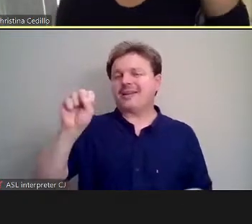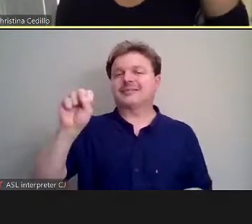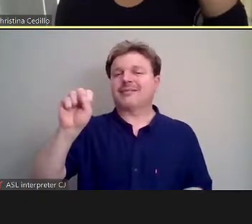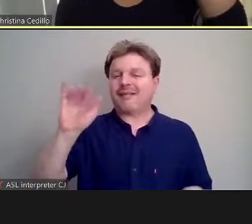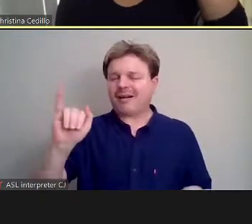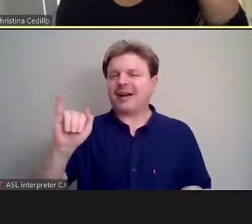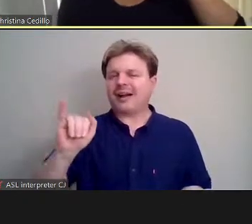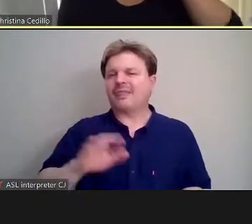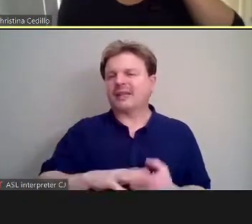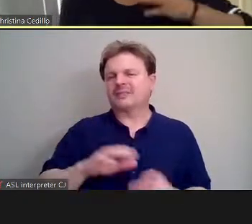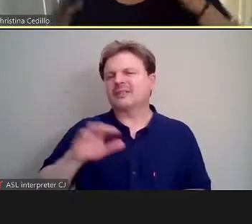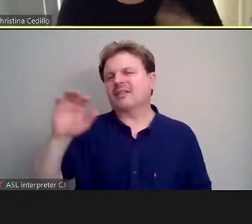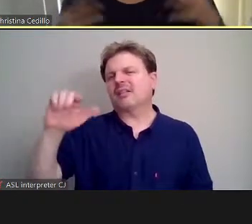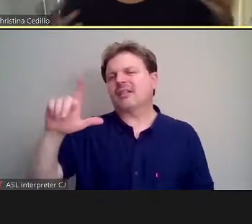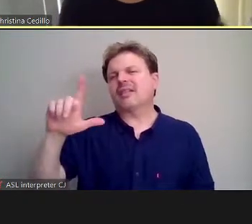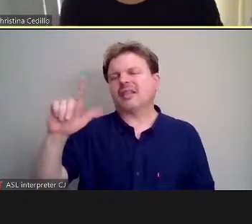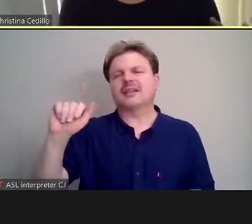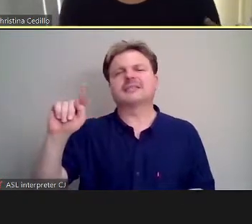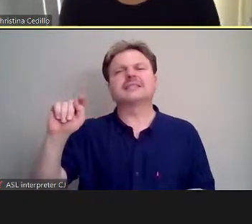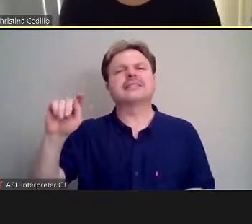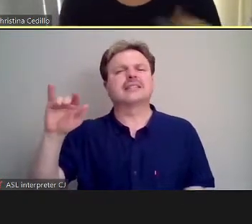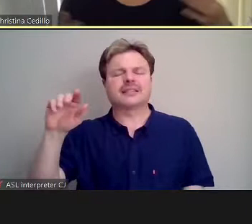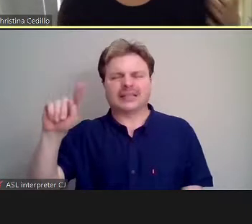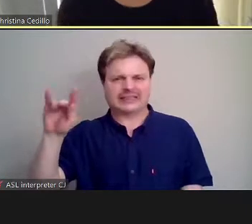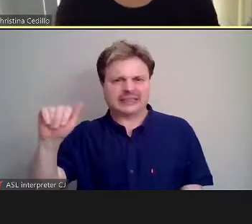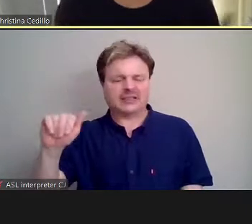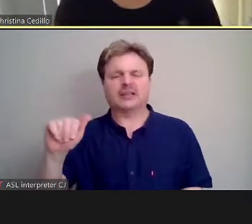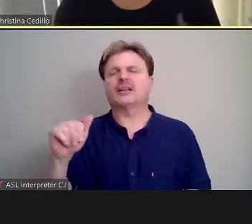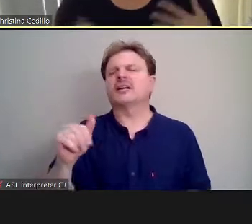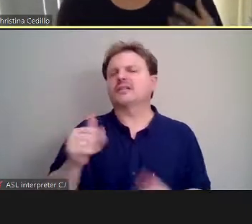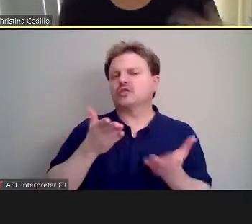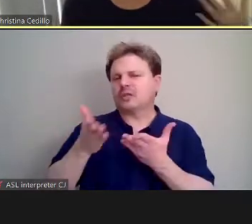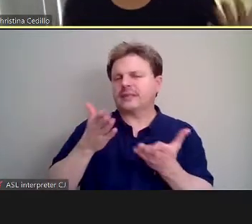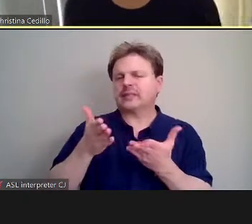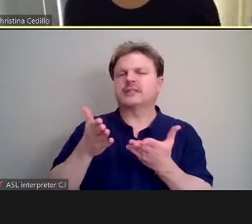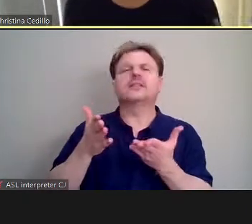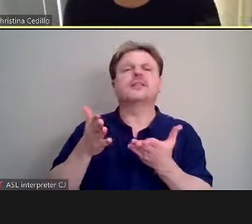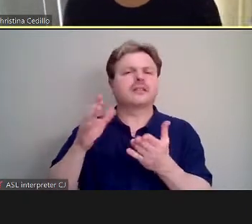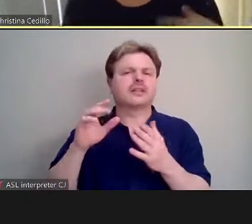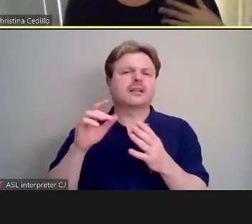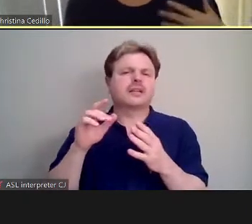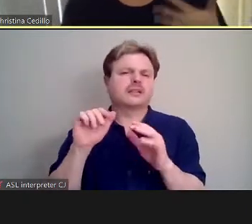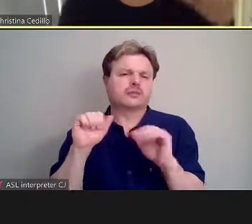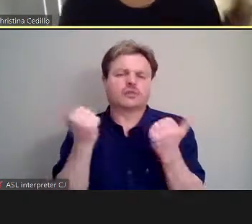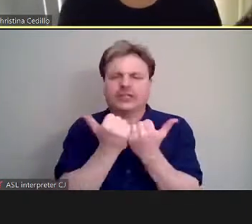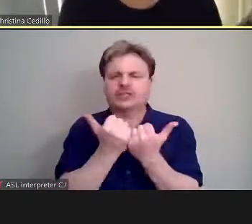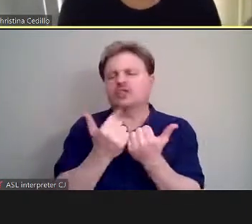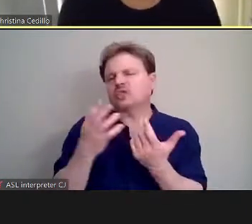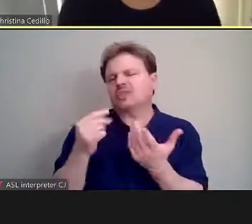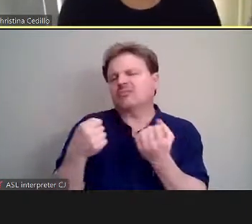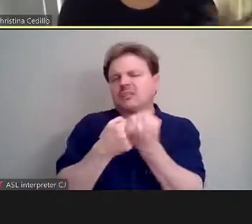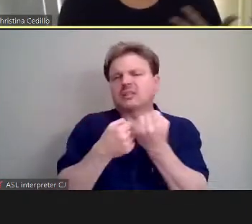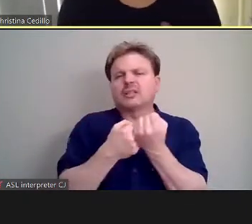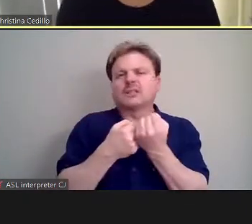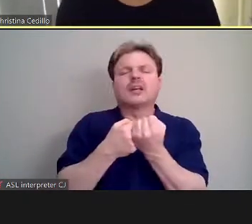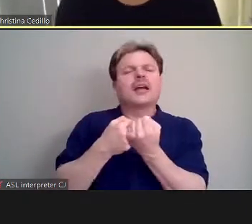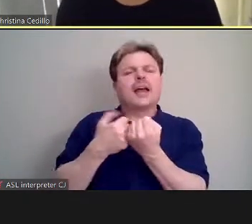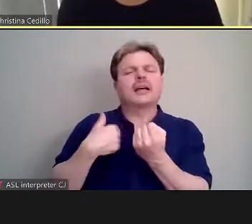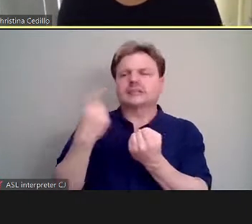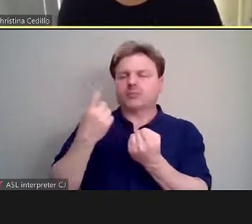serving institution, as a person who identifies as Latinx of Indigenous